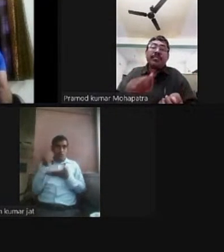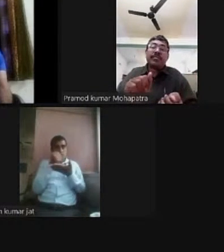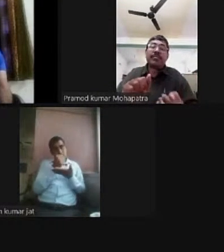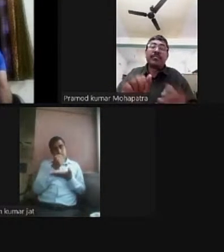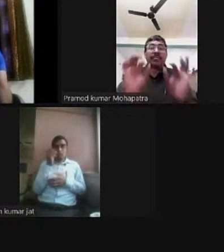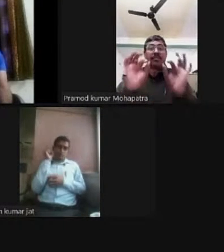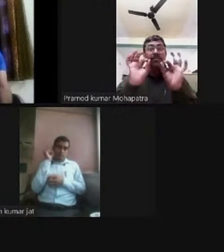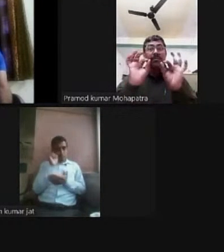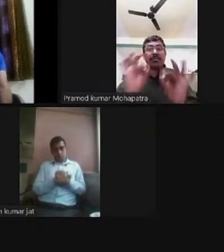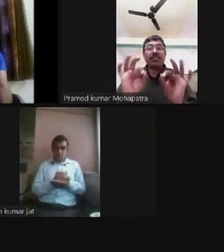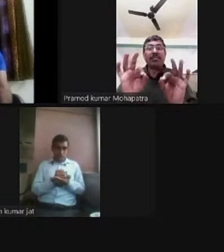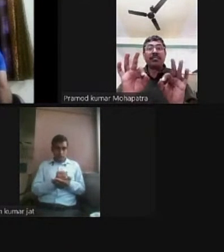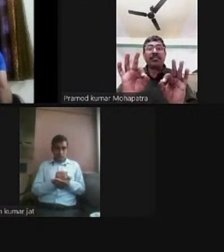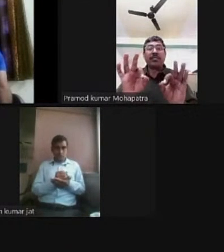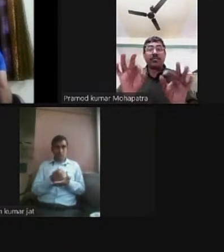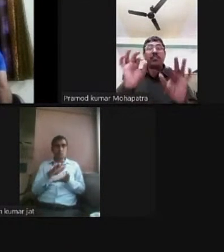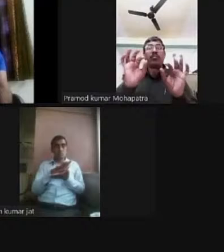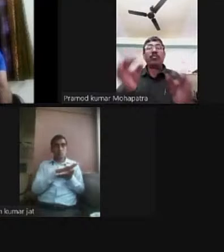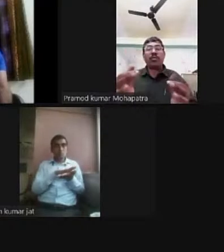the budget should have